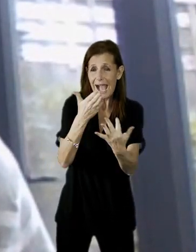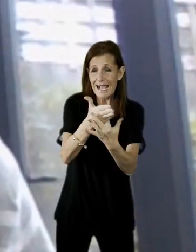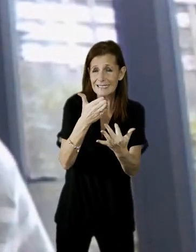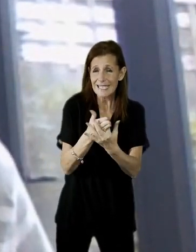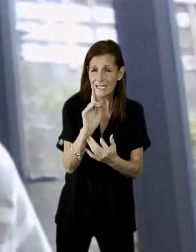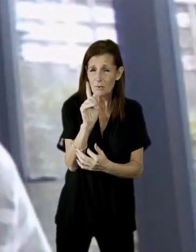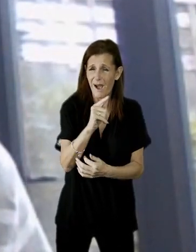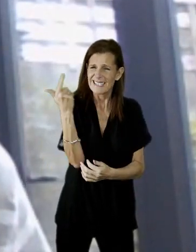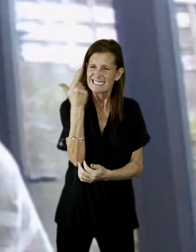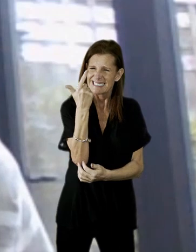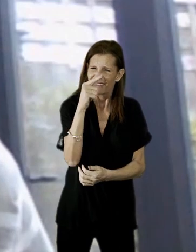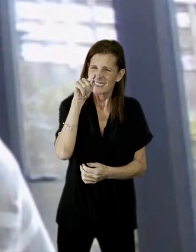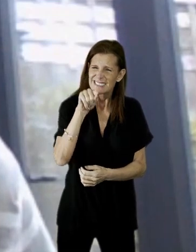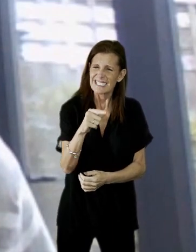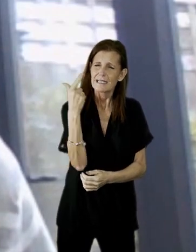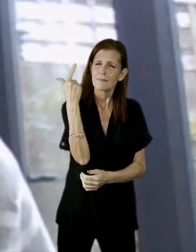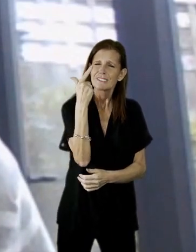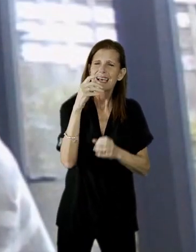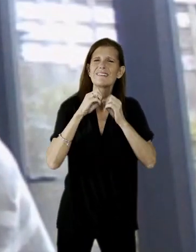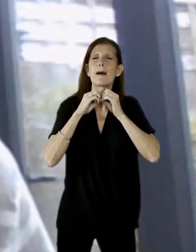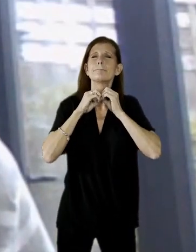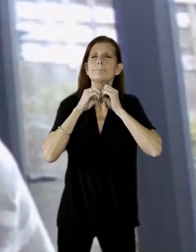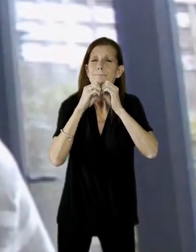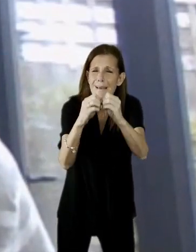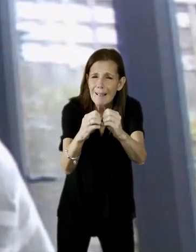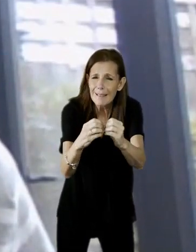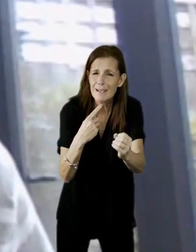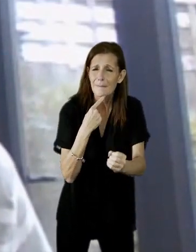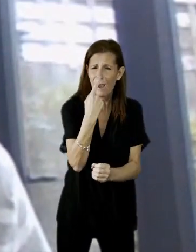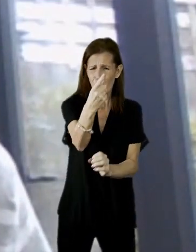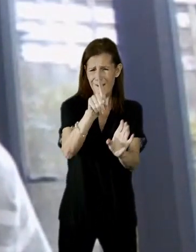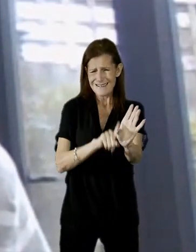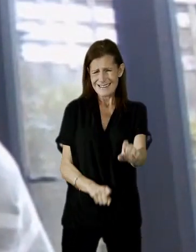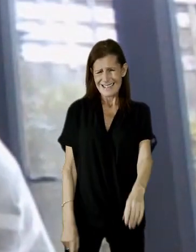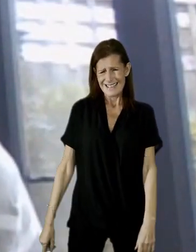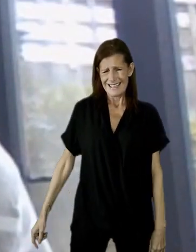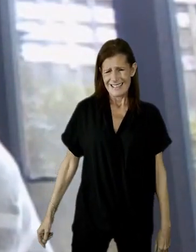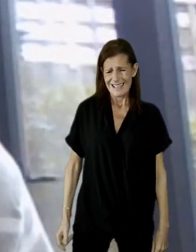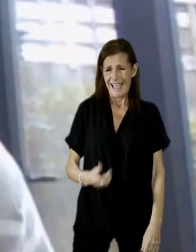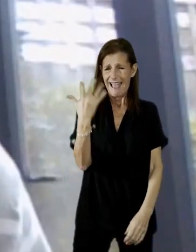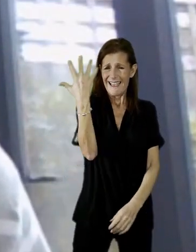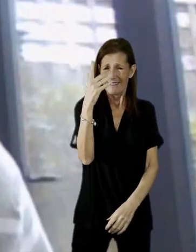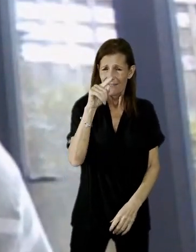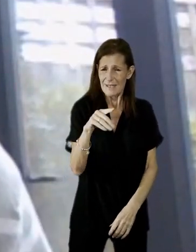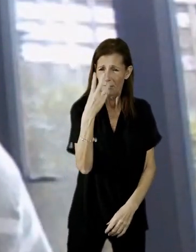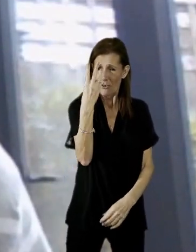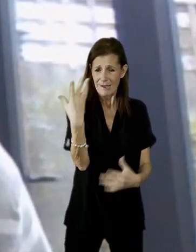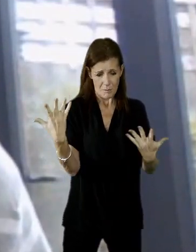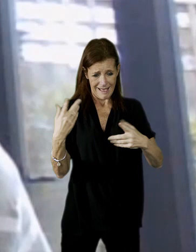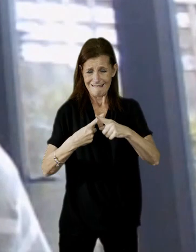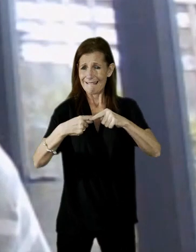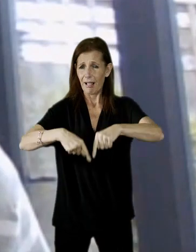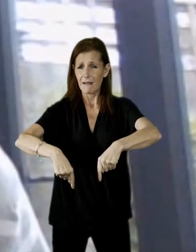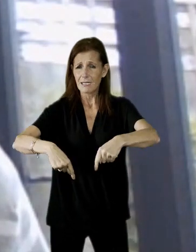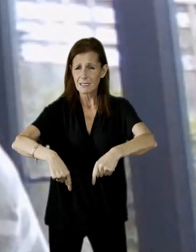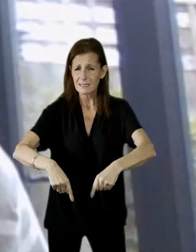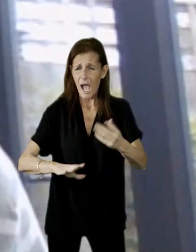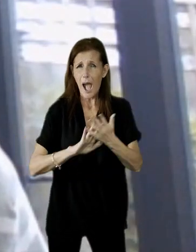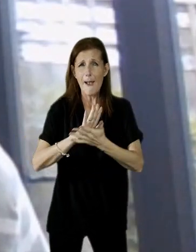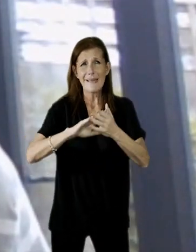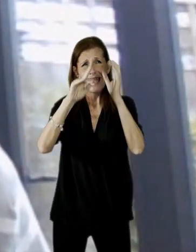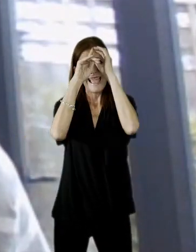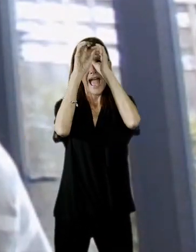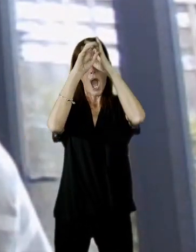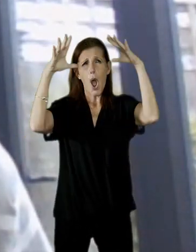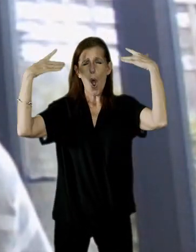year. 15.3 of that being in England. So that is those are trips taken by people with different impairments